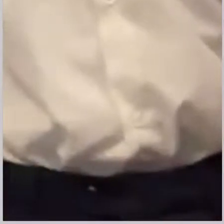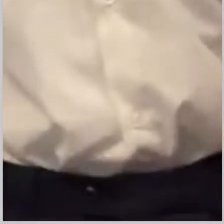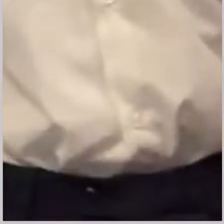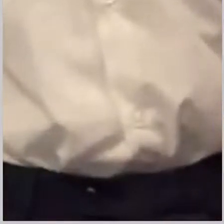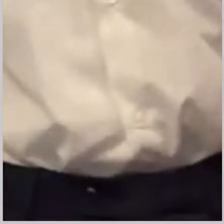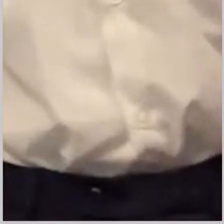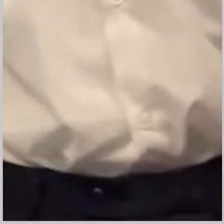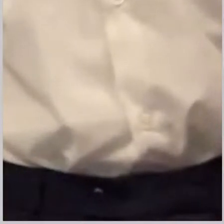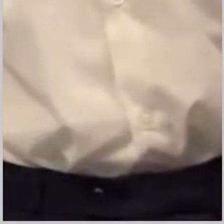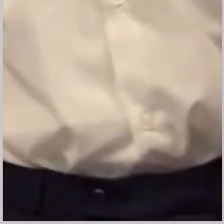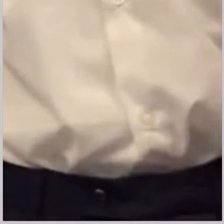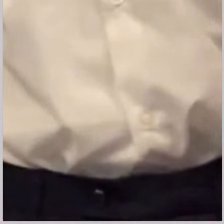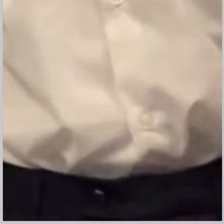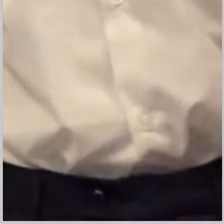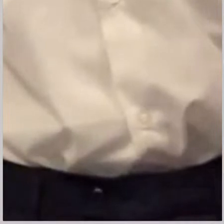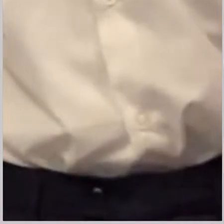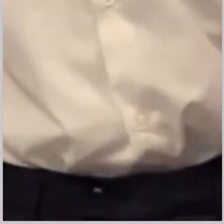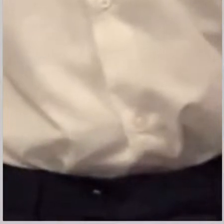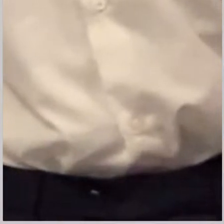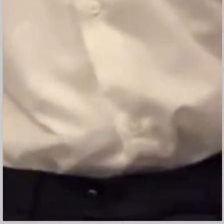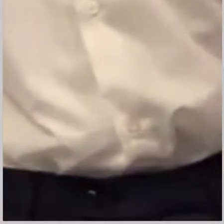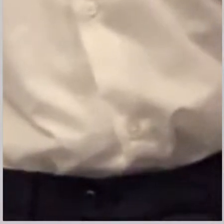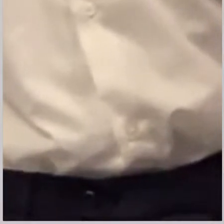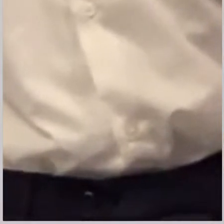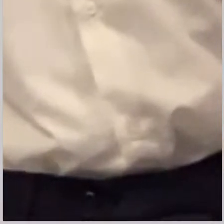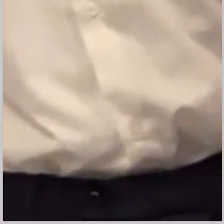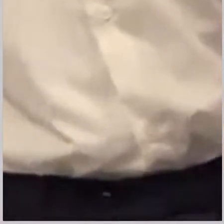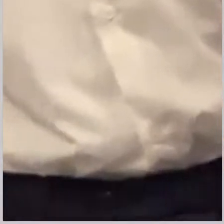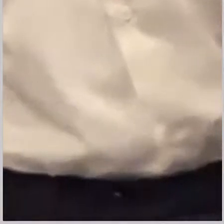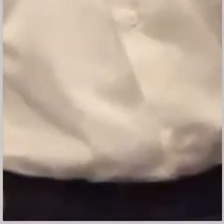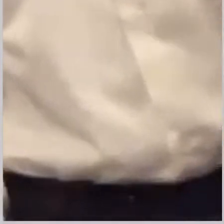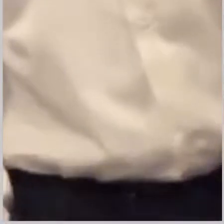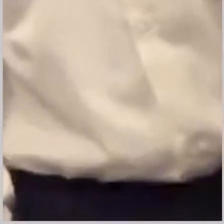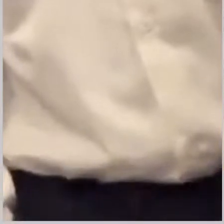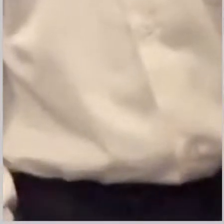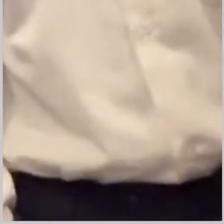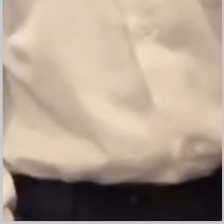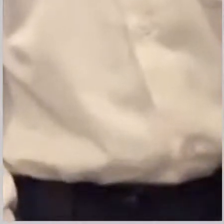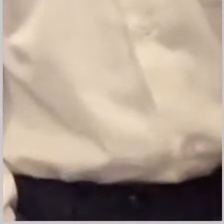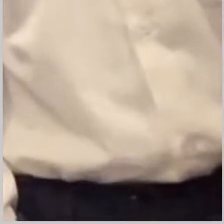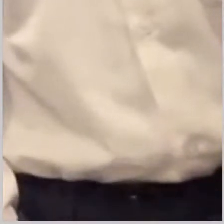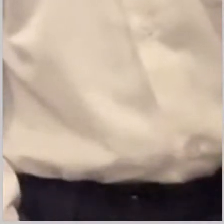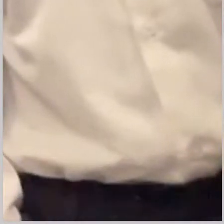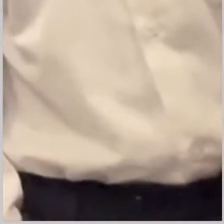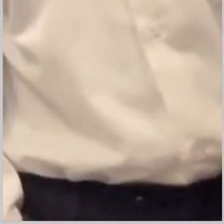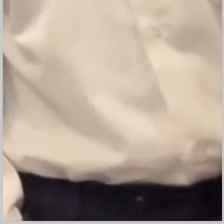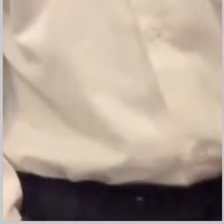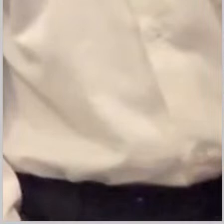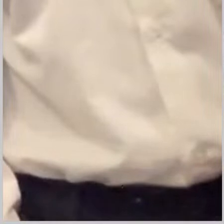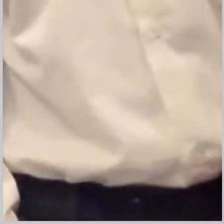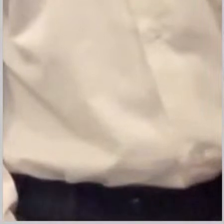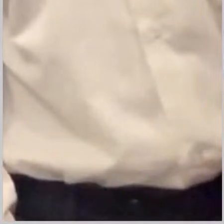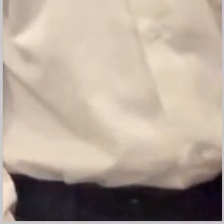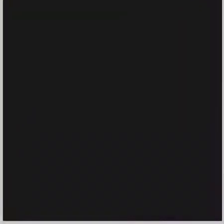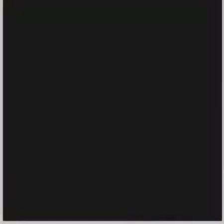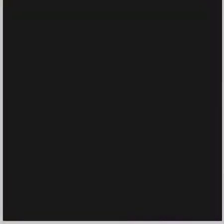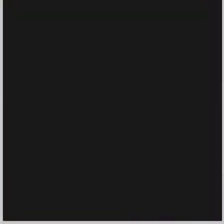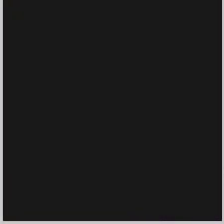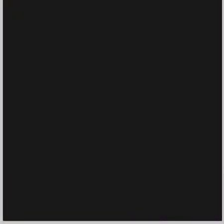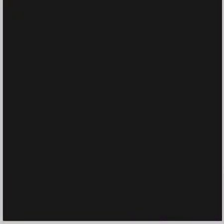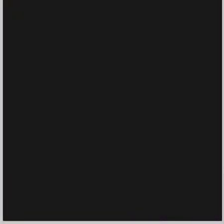Yeah, I put it on the short. I put it on the desktop. On the desktop too? It's in the it's in the messaging app.